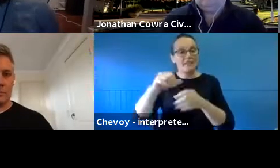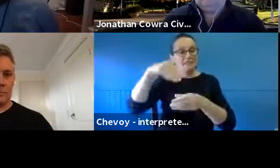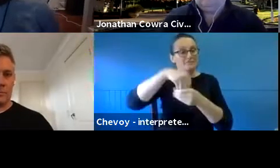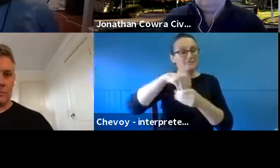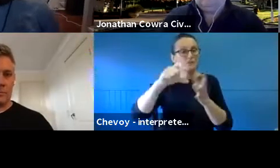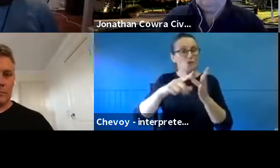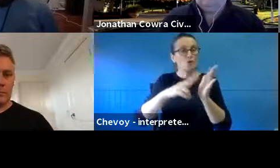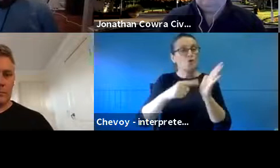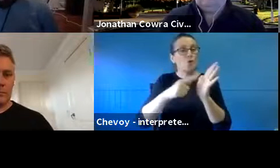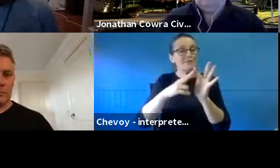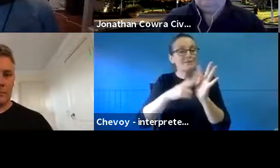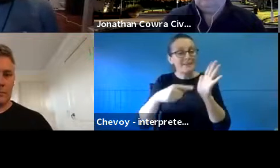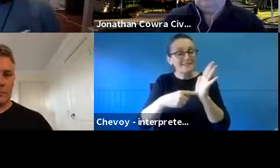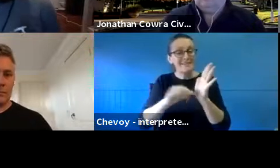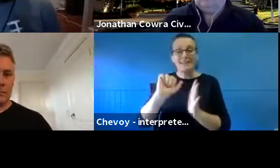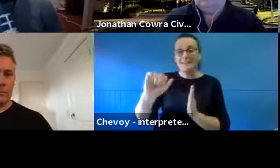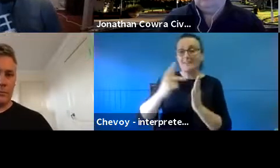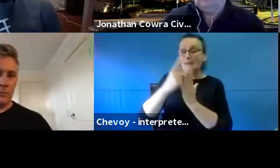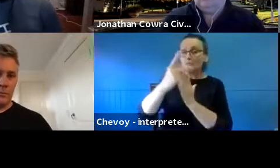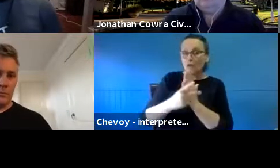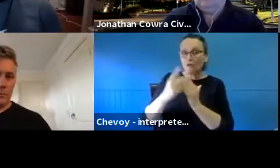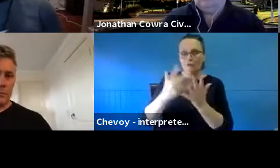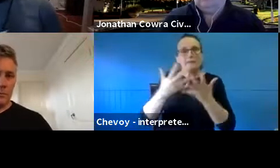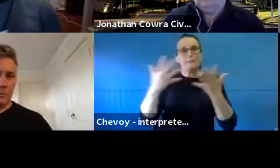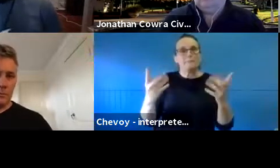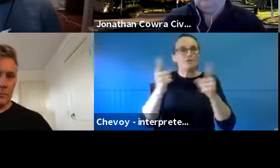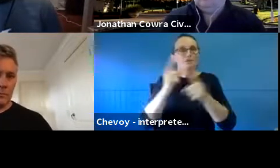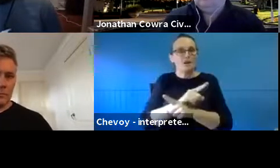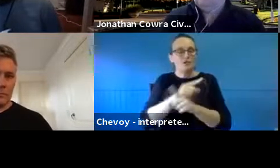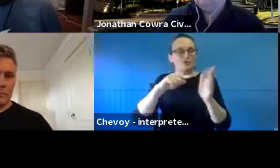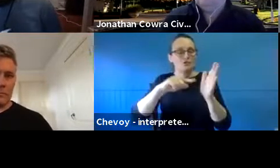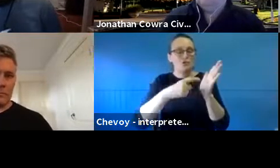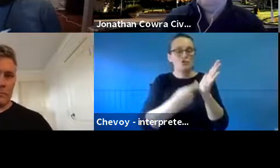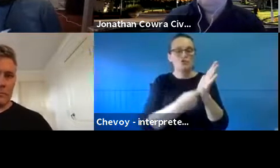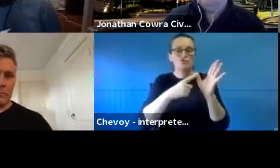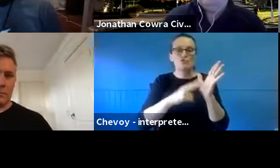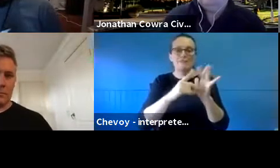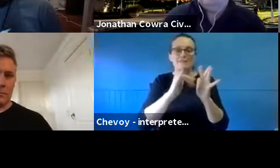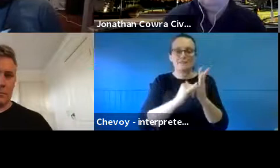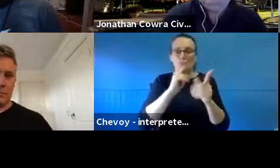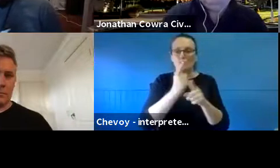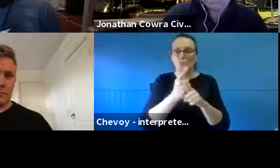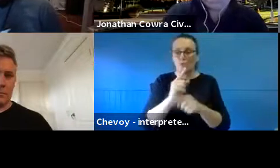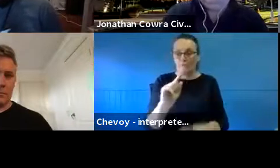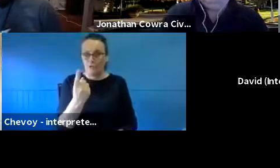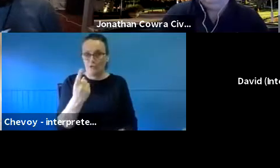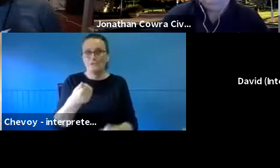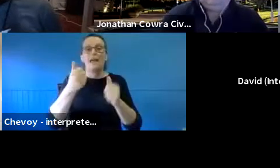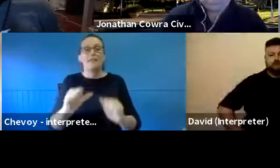their programs have adapted and changed. Travis, who we'll have a little chat with Travis first, and then we'll hear from